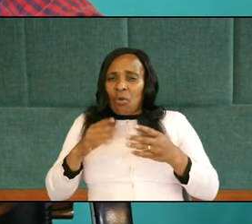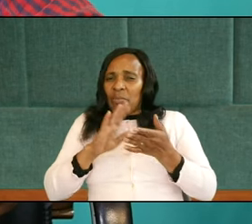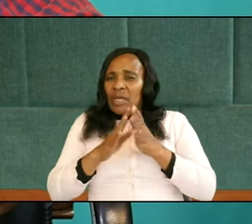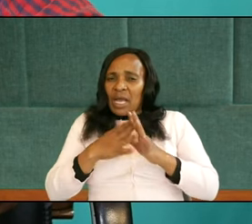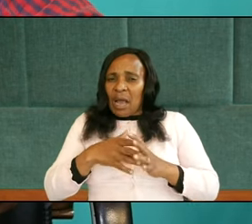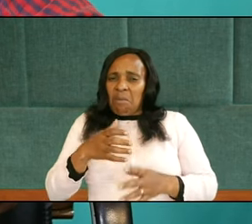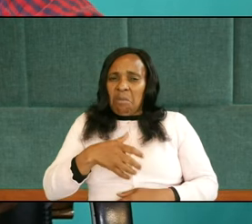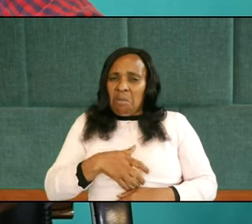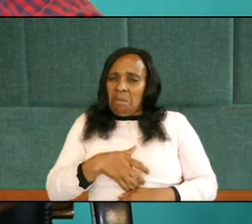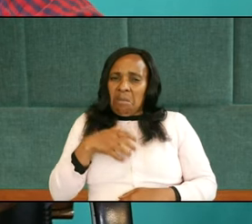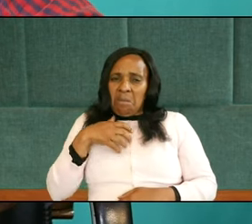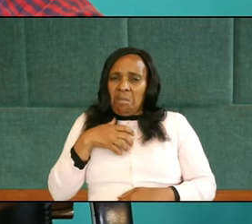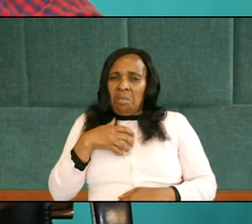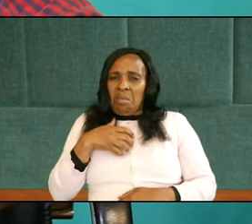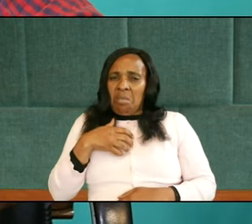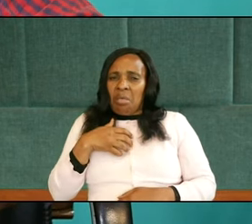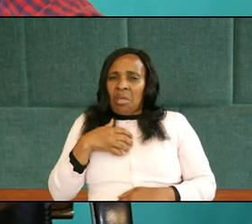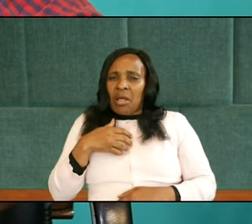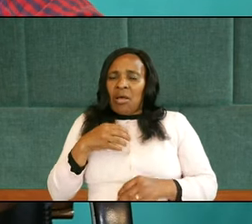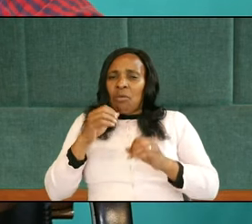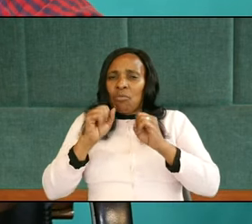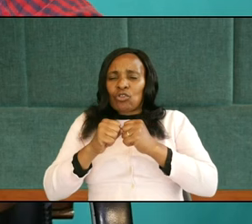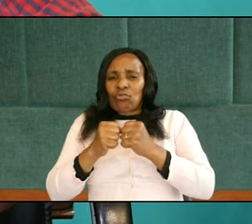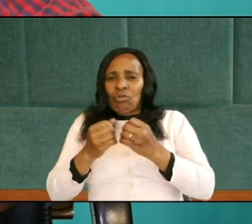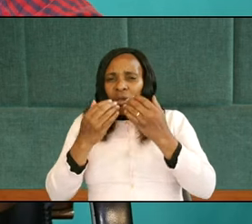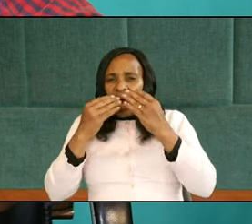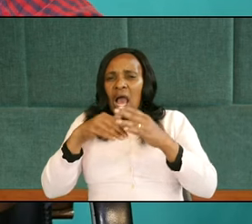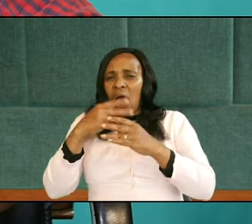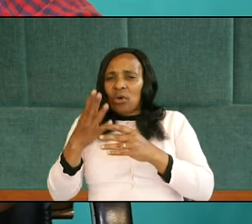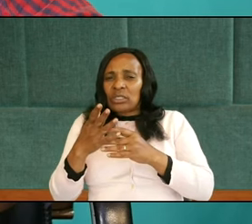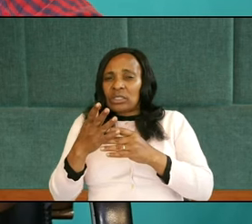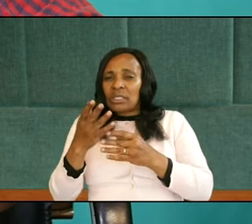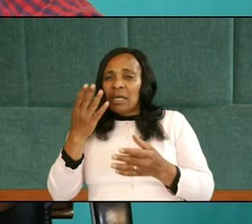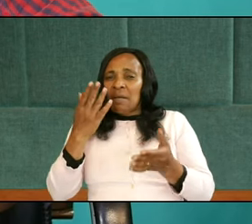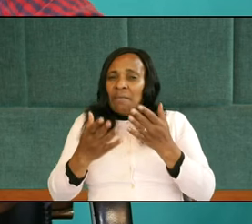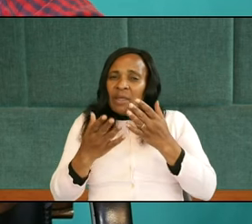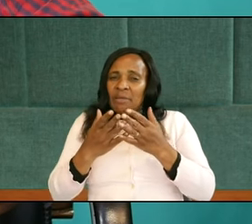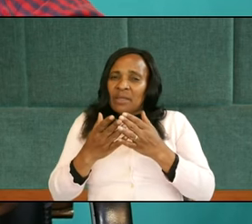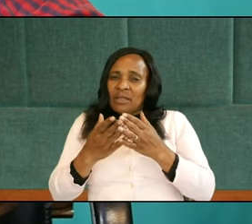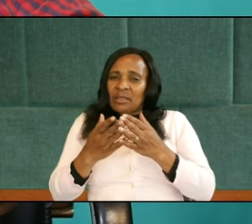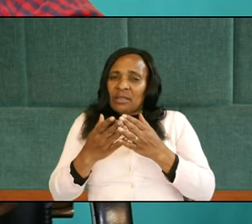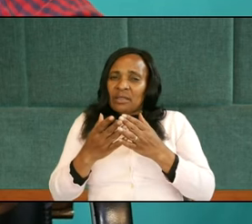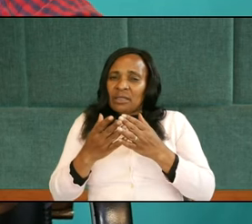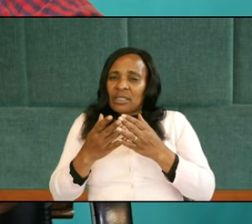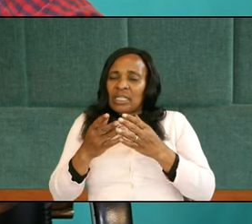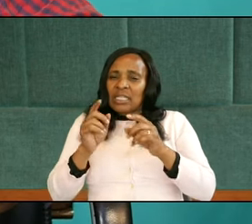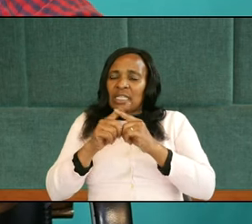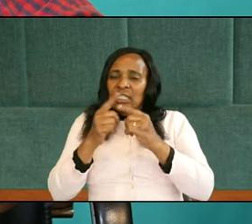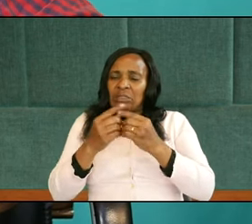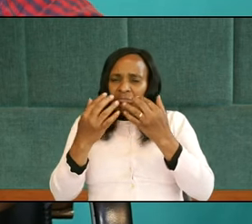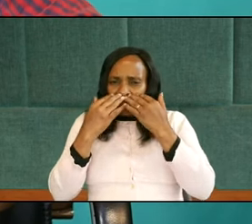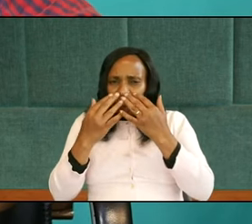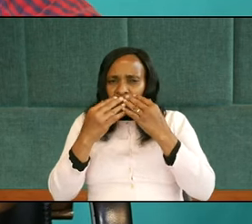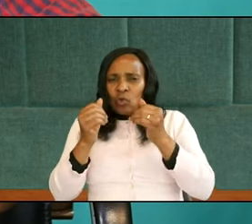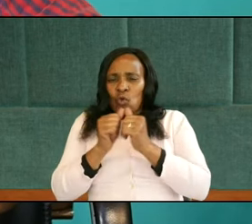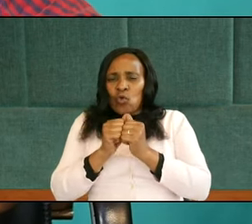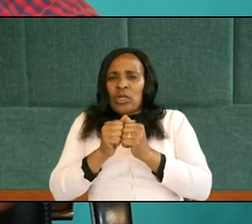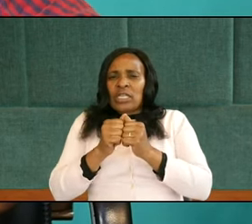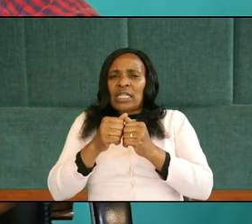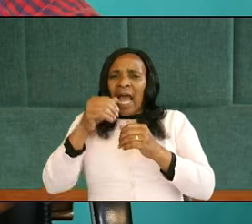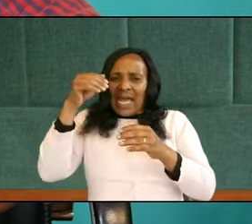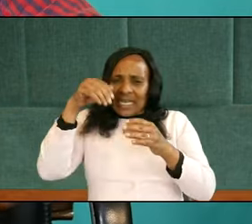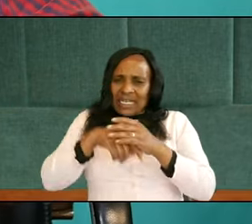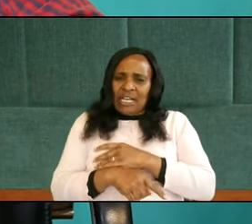angry, their nostrils flare out. Perhaps David's nostrils are flaring with a demand